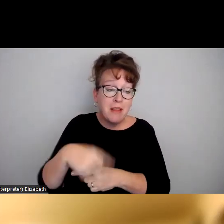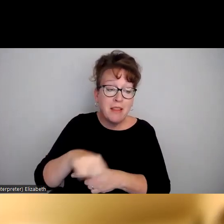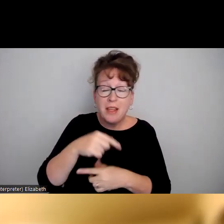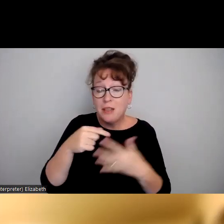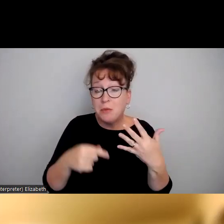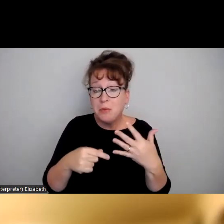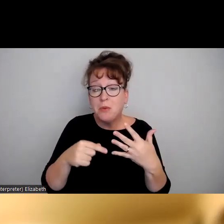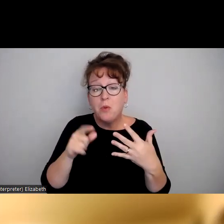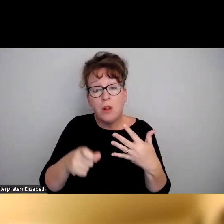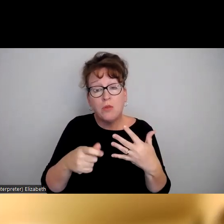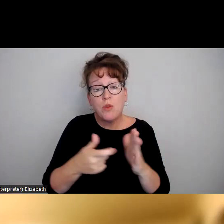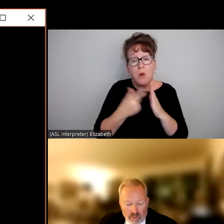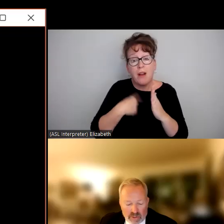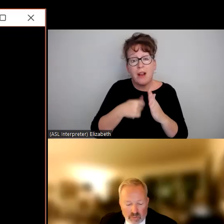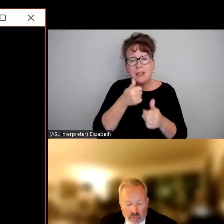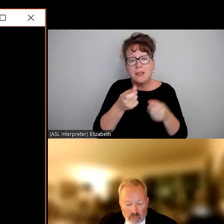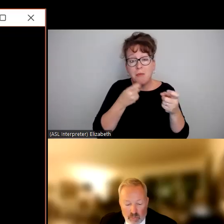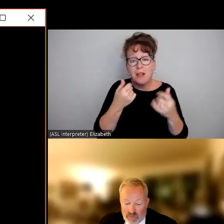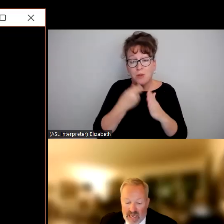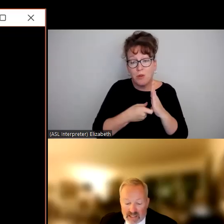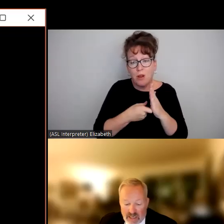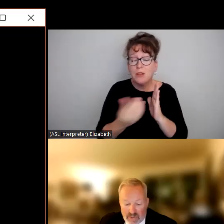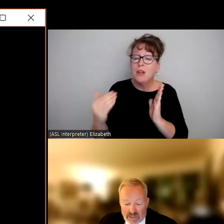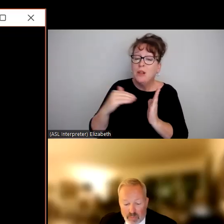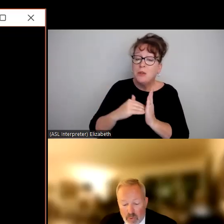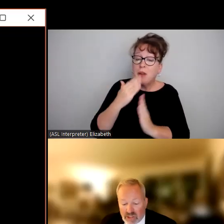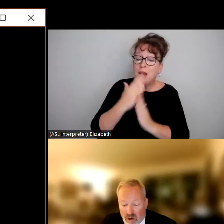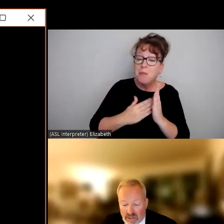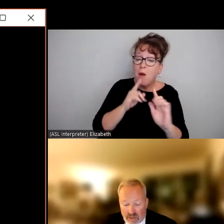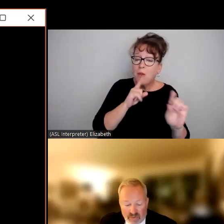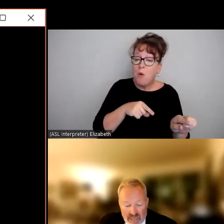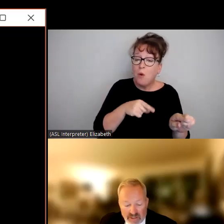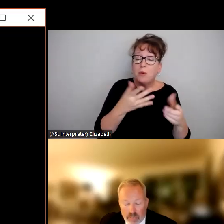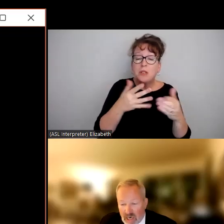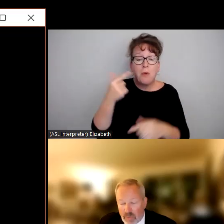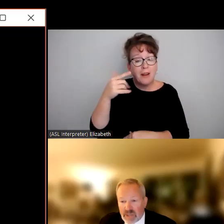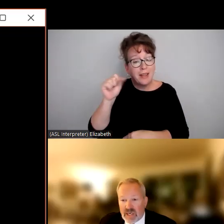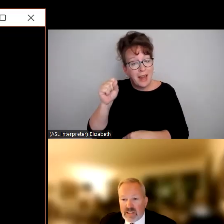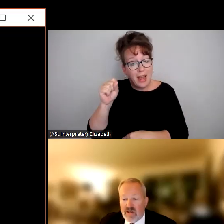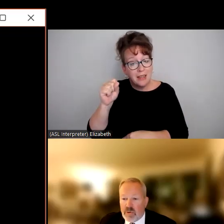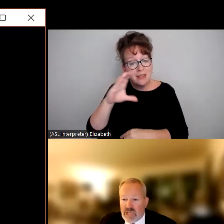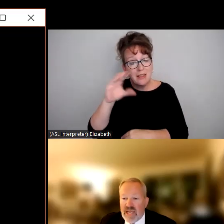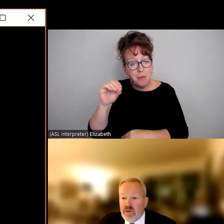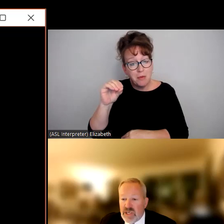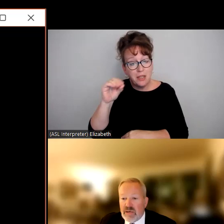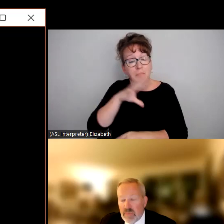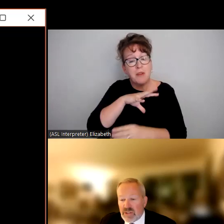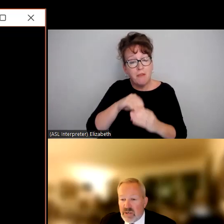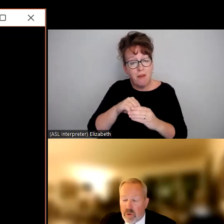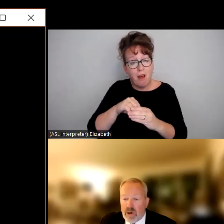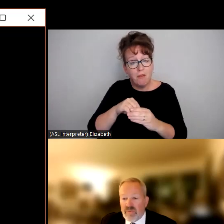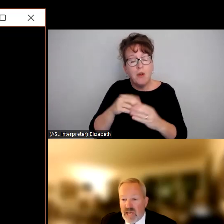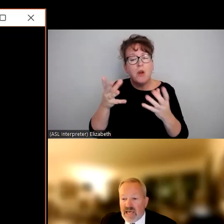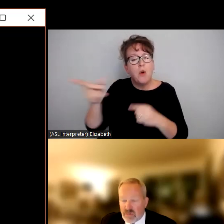those costs. So part of the order is we want the gas companies to deploy targeted electrification pilot projects. In other words, can you